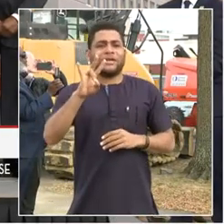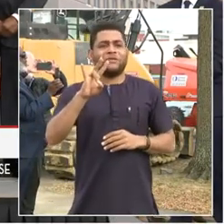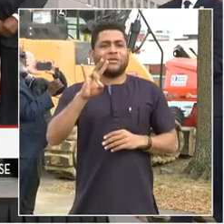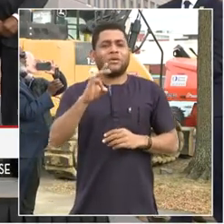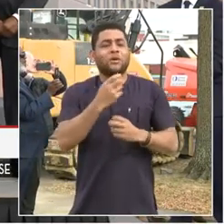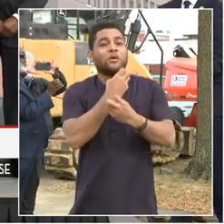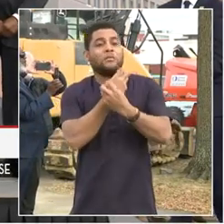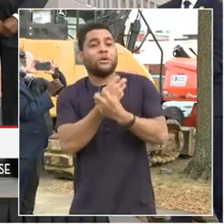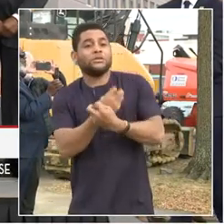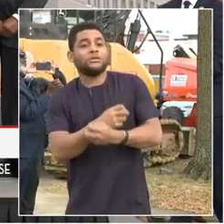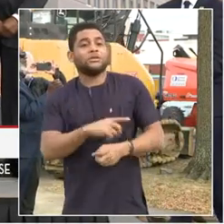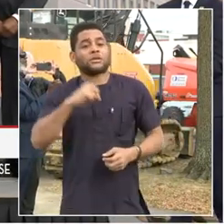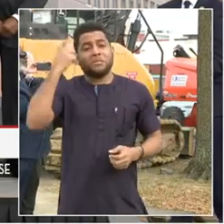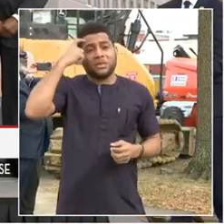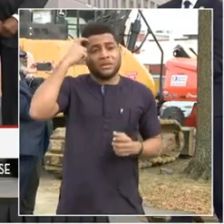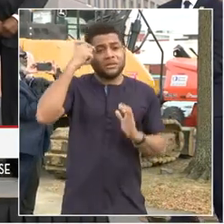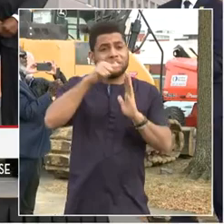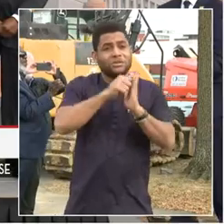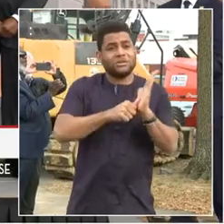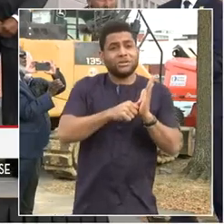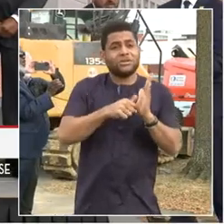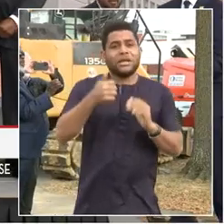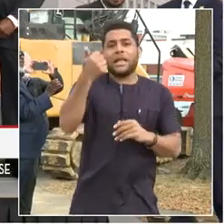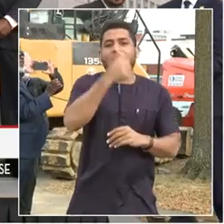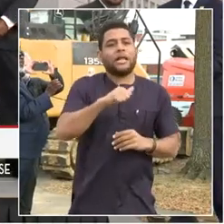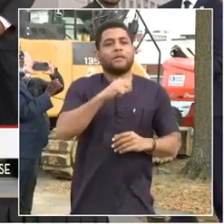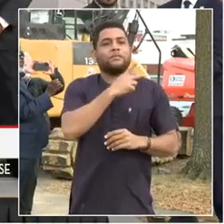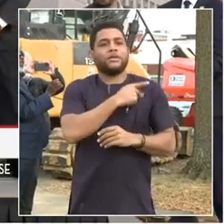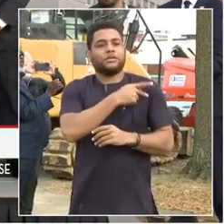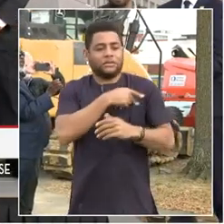those patients that come through the emergency room. Thank you.